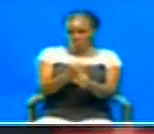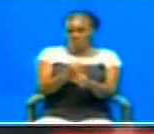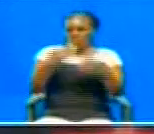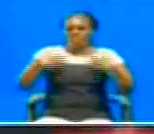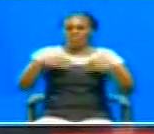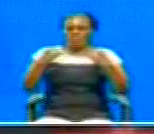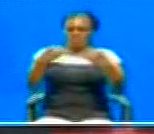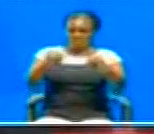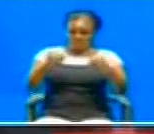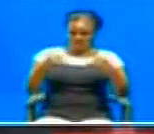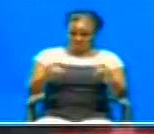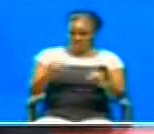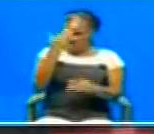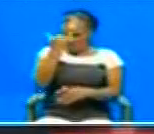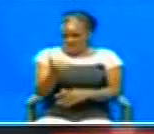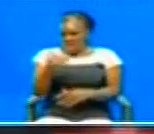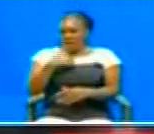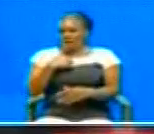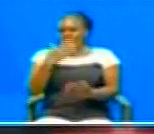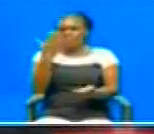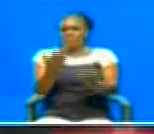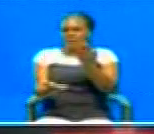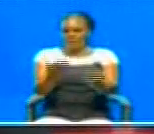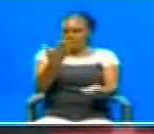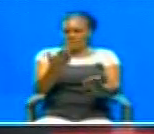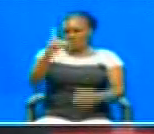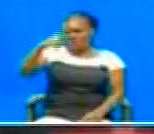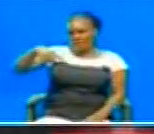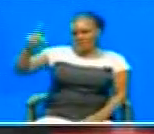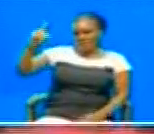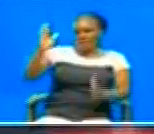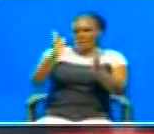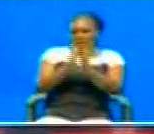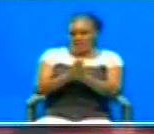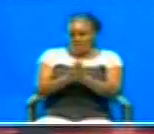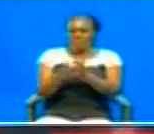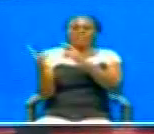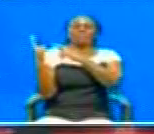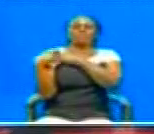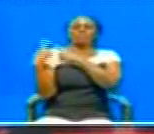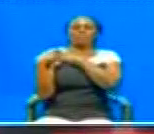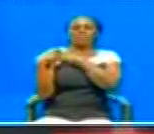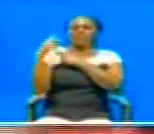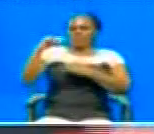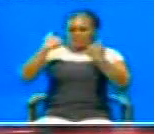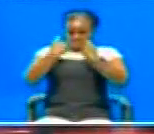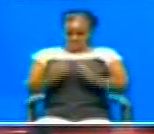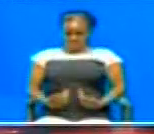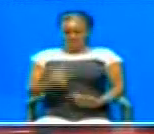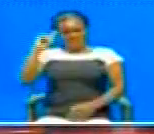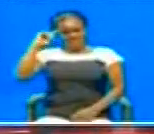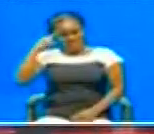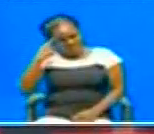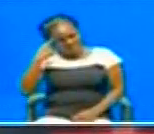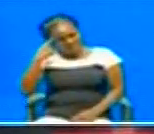tried in the past, is because there is a balance between doing what is right and doing what is responsible. Personally, I think